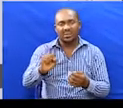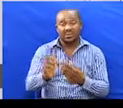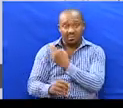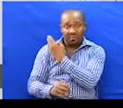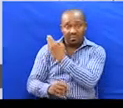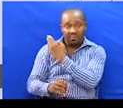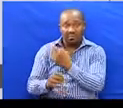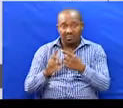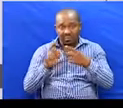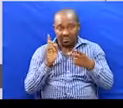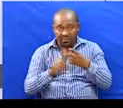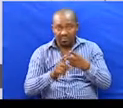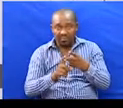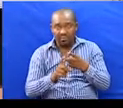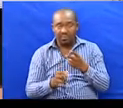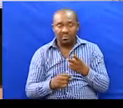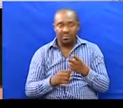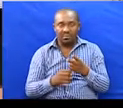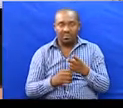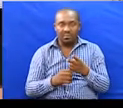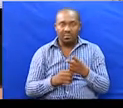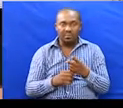The second question, my dear student,